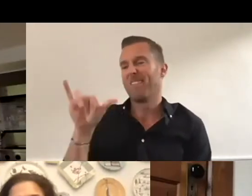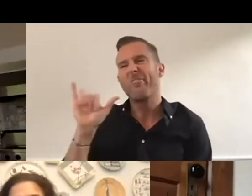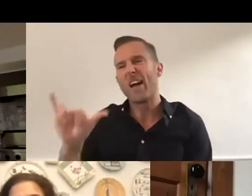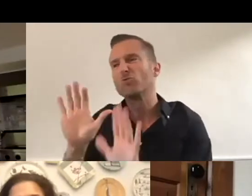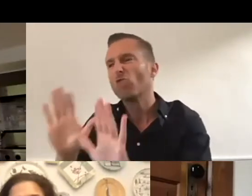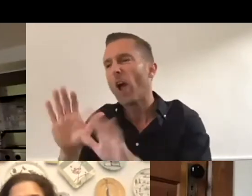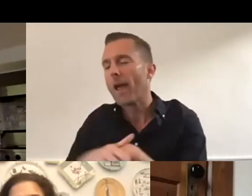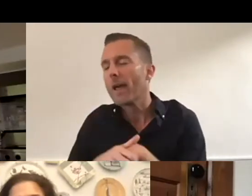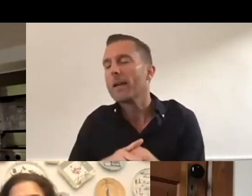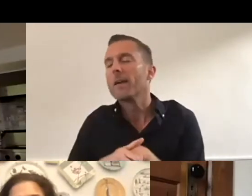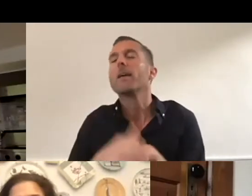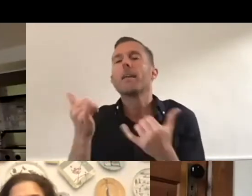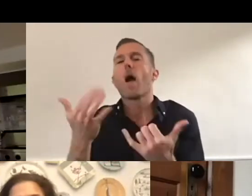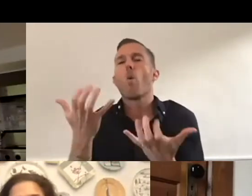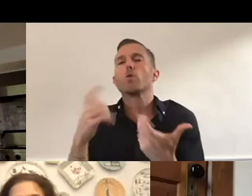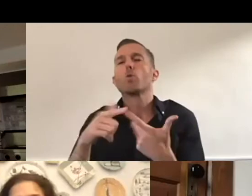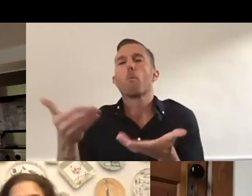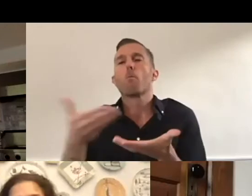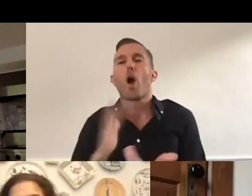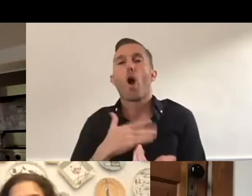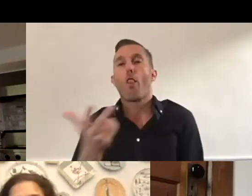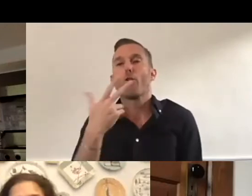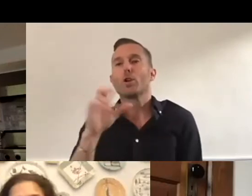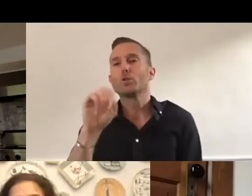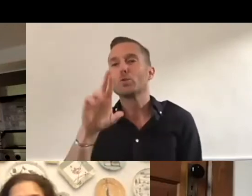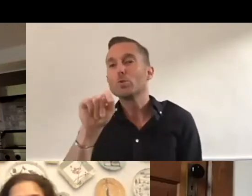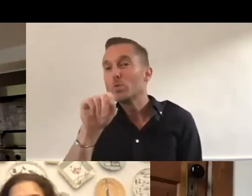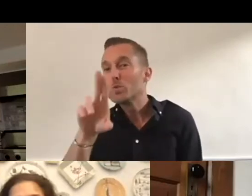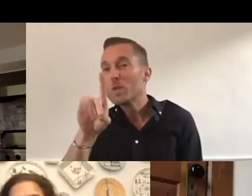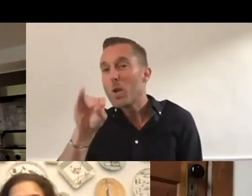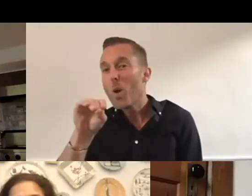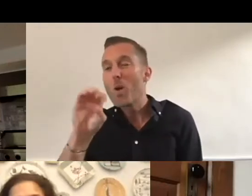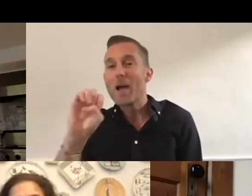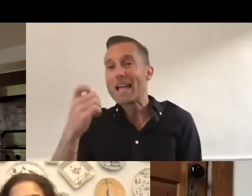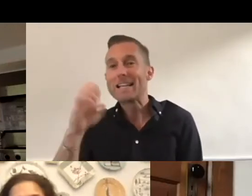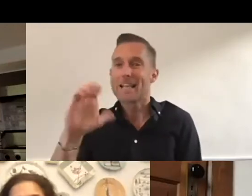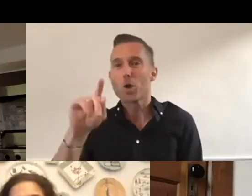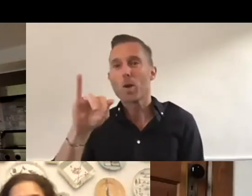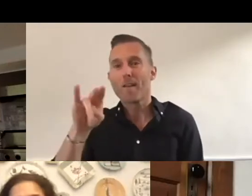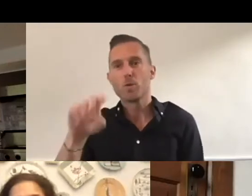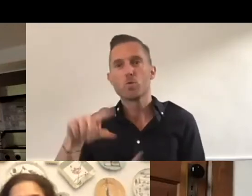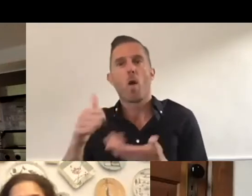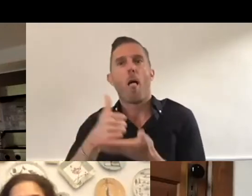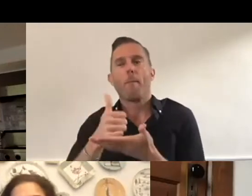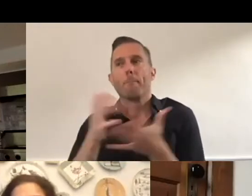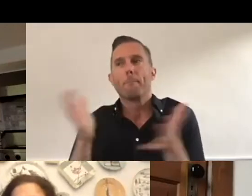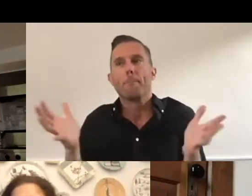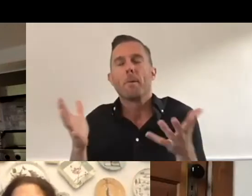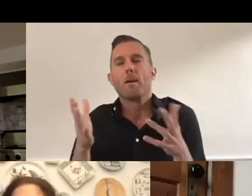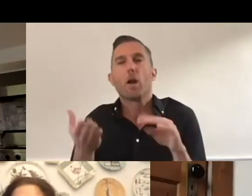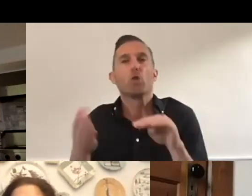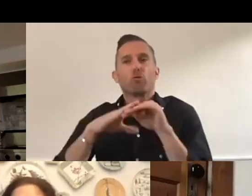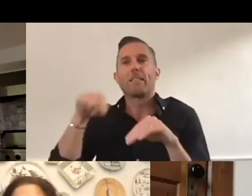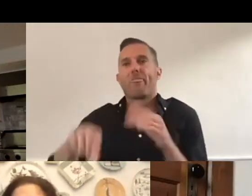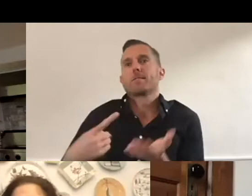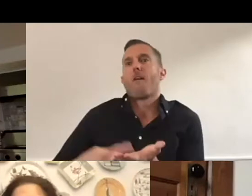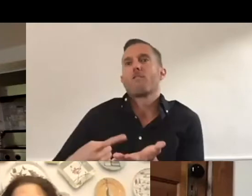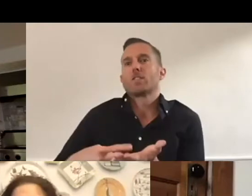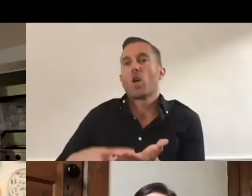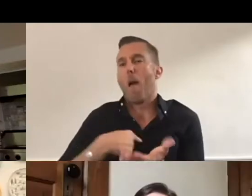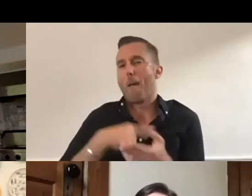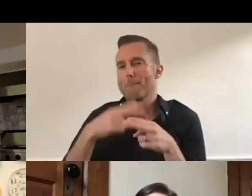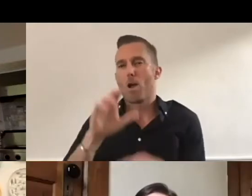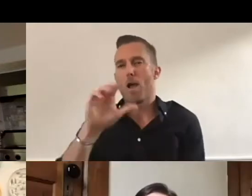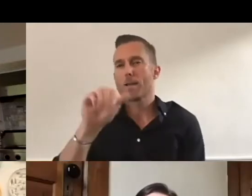like to bring in our 3 studio executives who can help us advance this conversation. As I mentioned, we have Carolyn